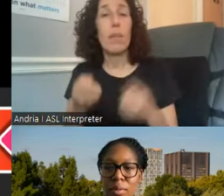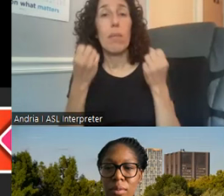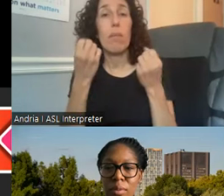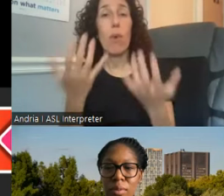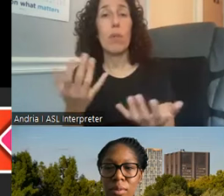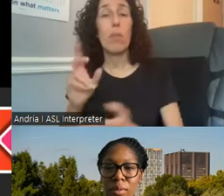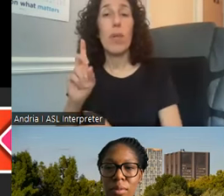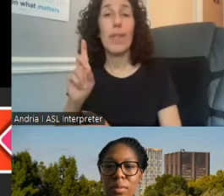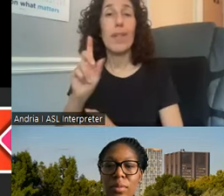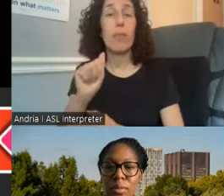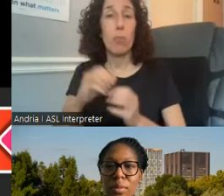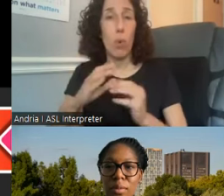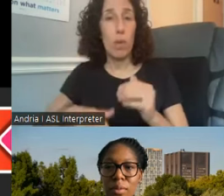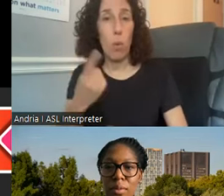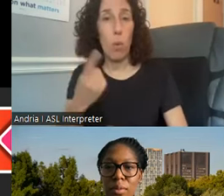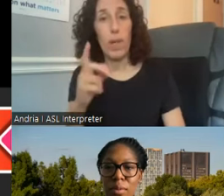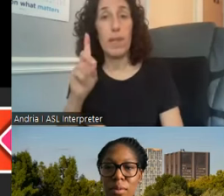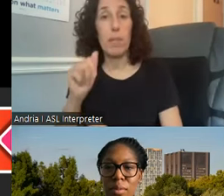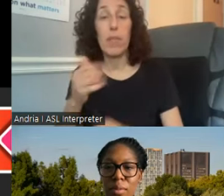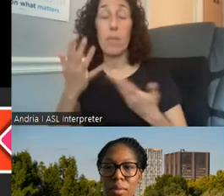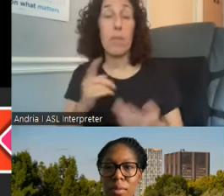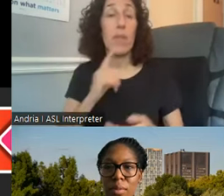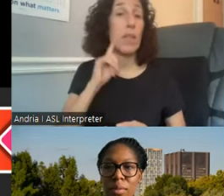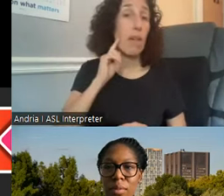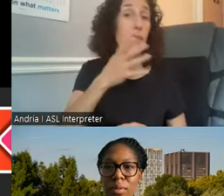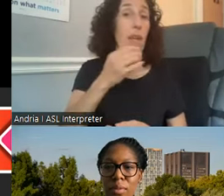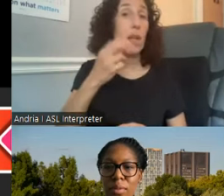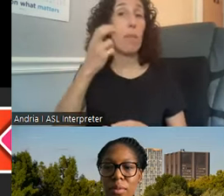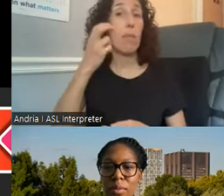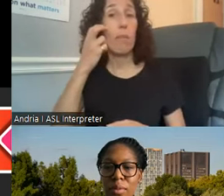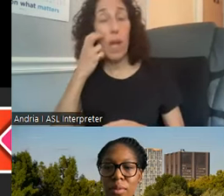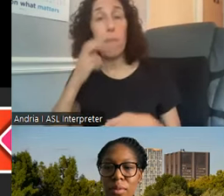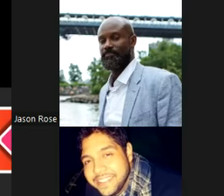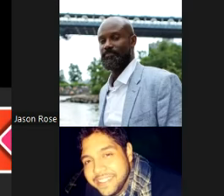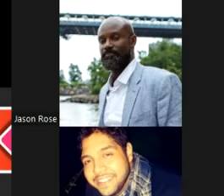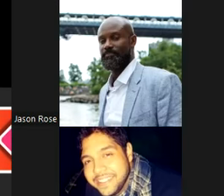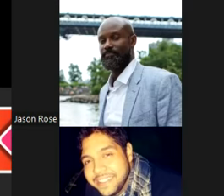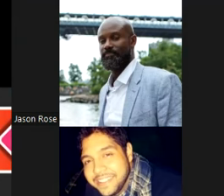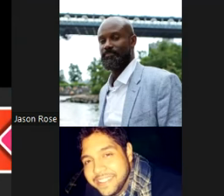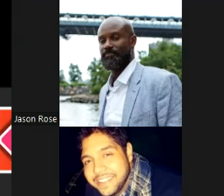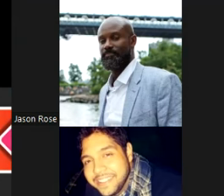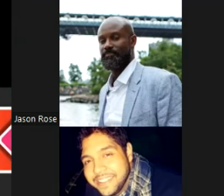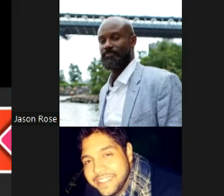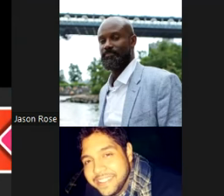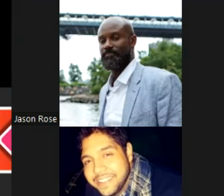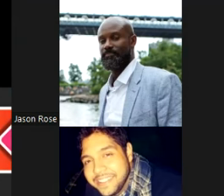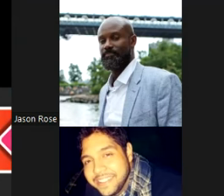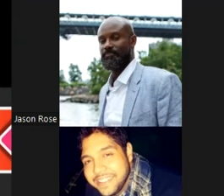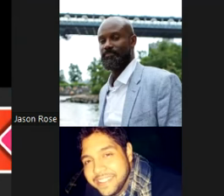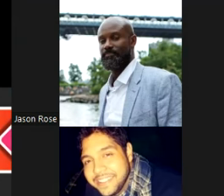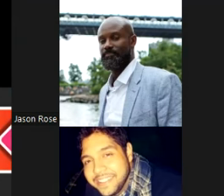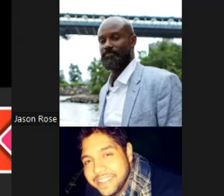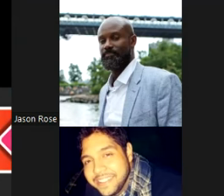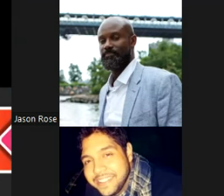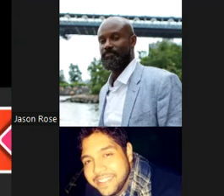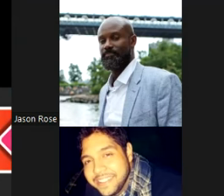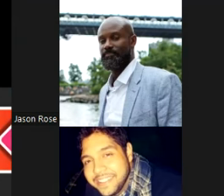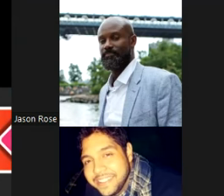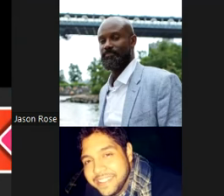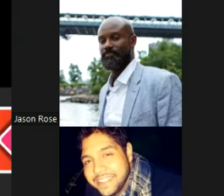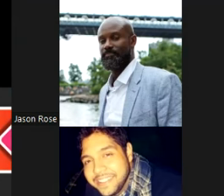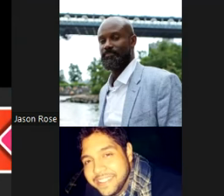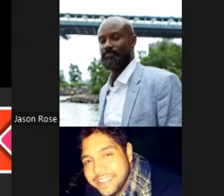may have a mobility disability and also be deaf or whatever it is. And then this, again, this is based on the census.